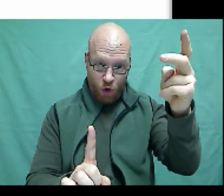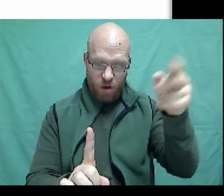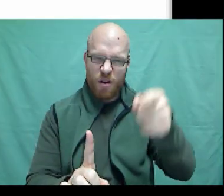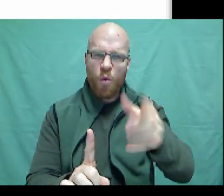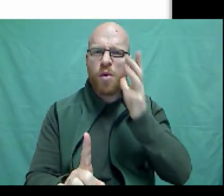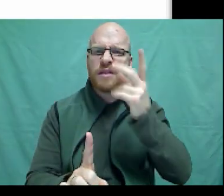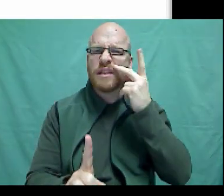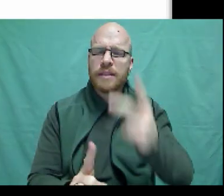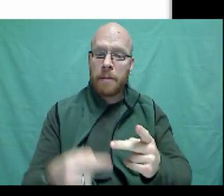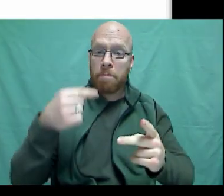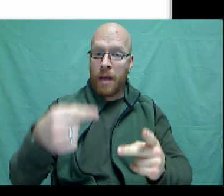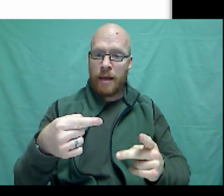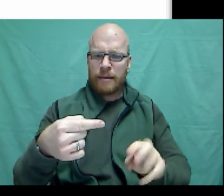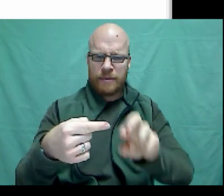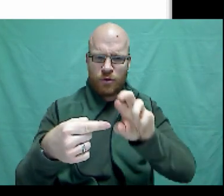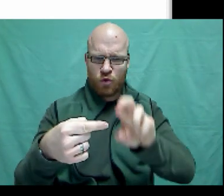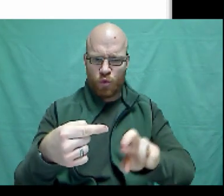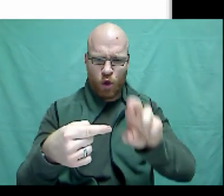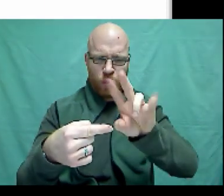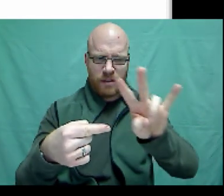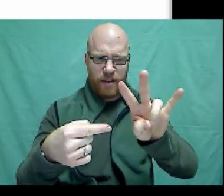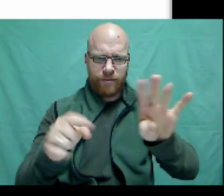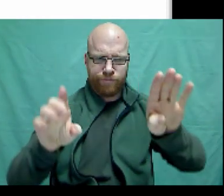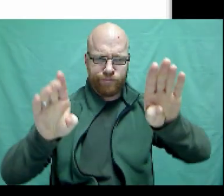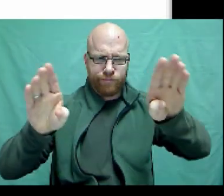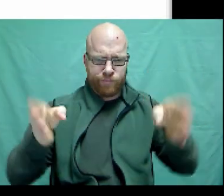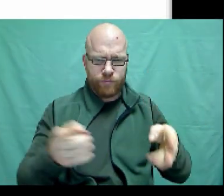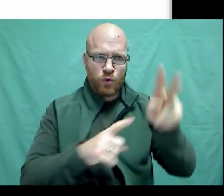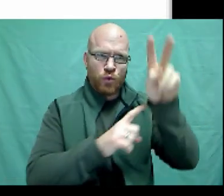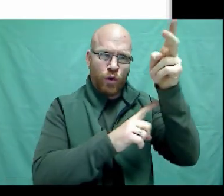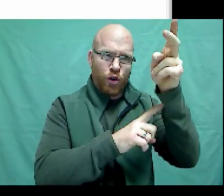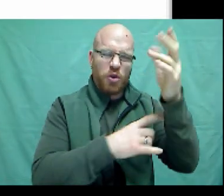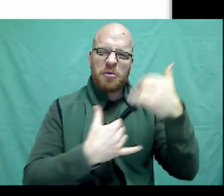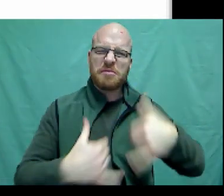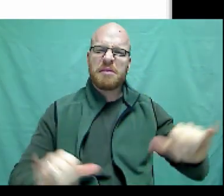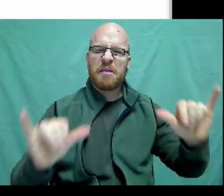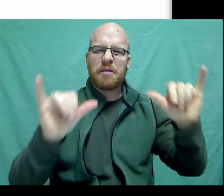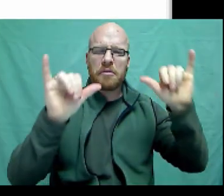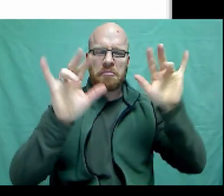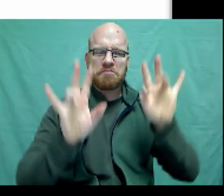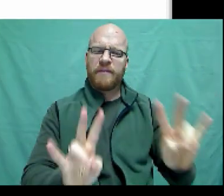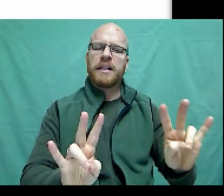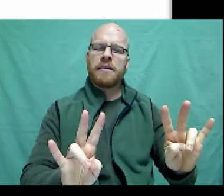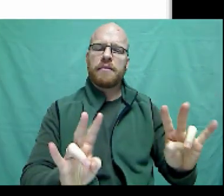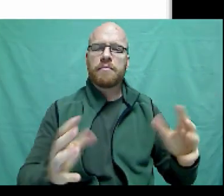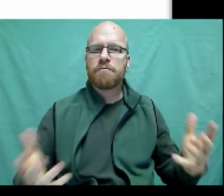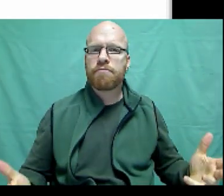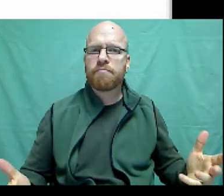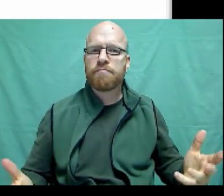7, it's going to work out the same way. At the end, we'll see negative square root of 7